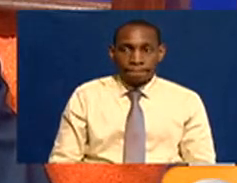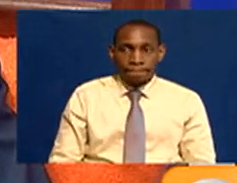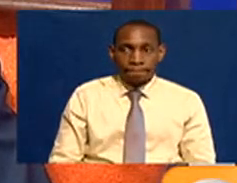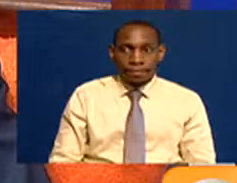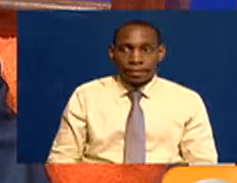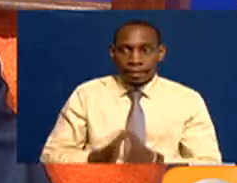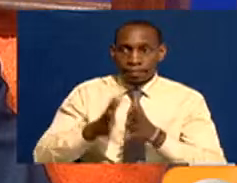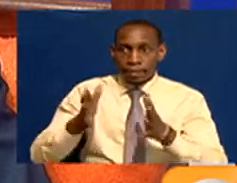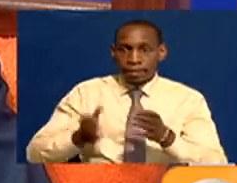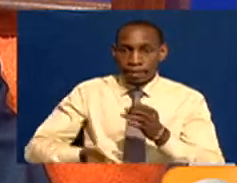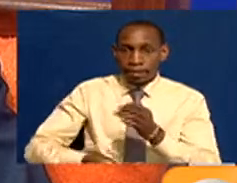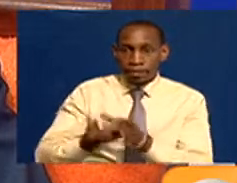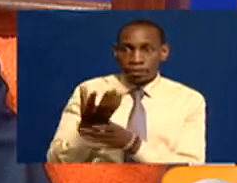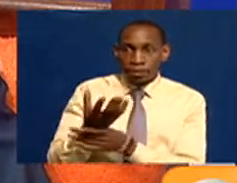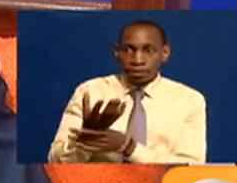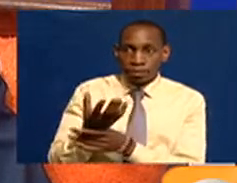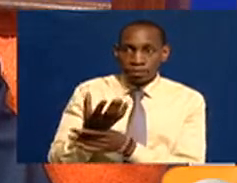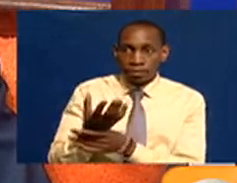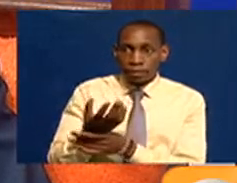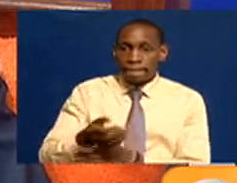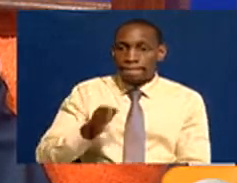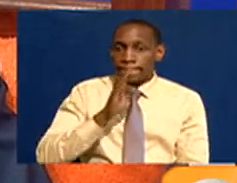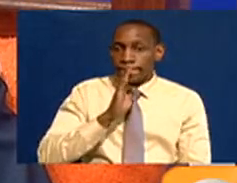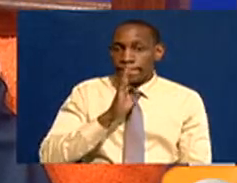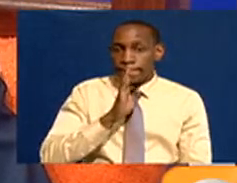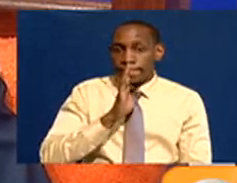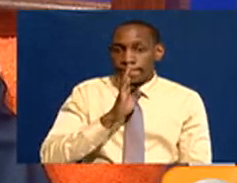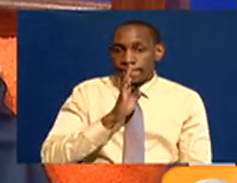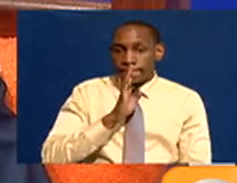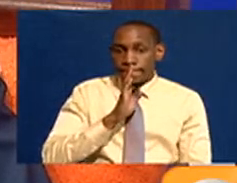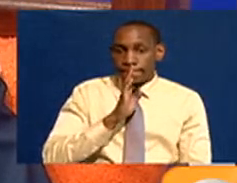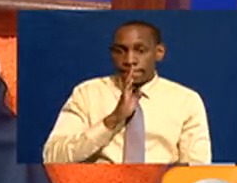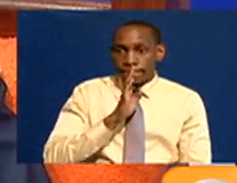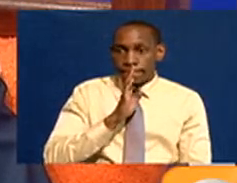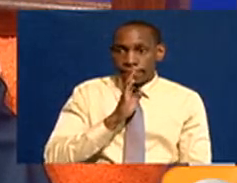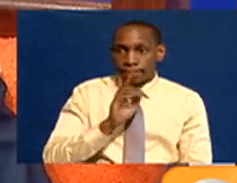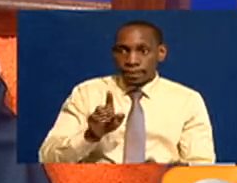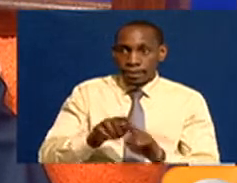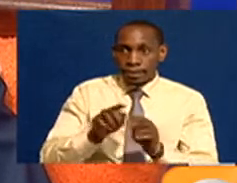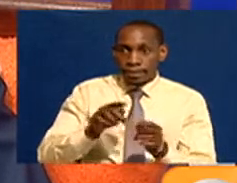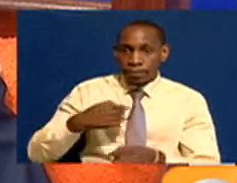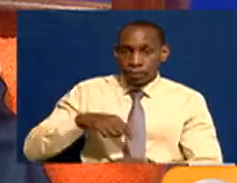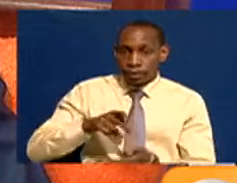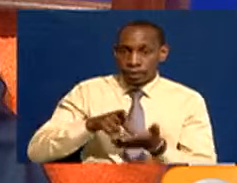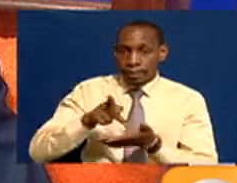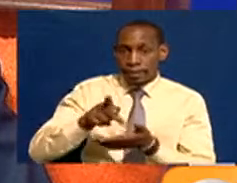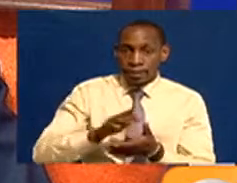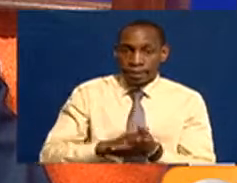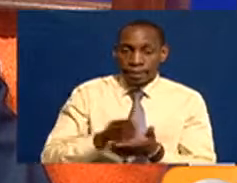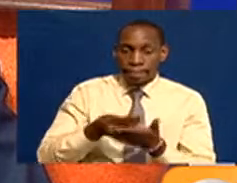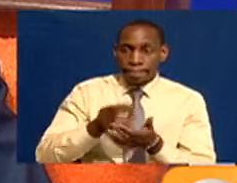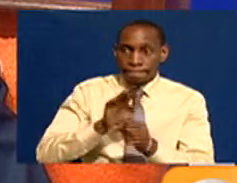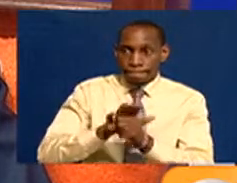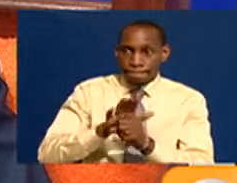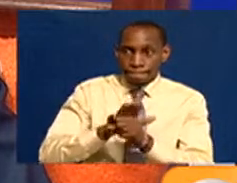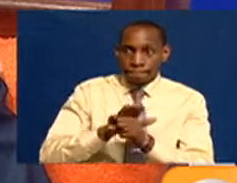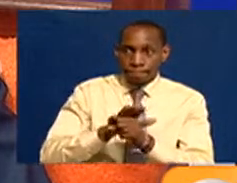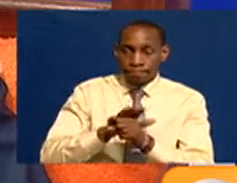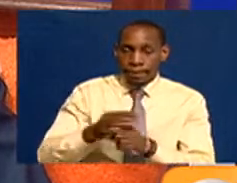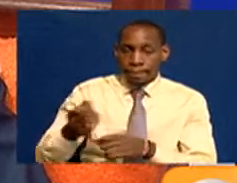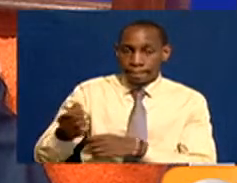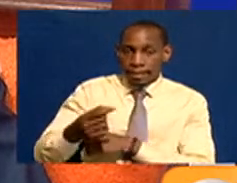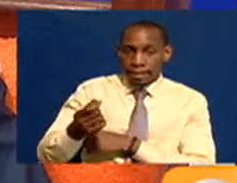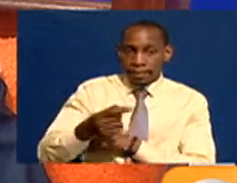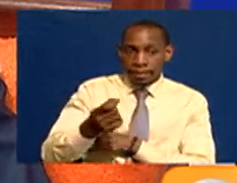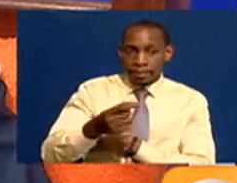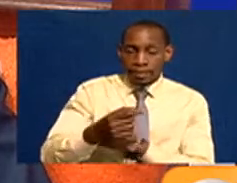source of debt, and we pay, you know, a lot of money every month